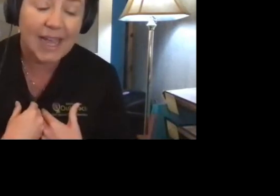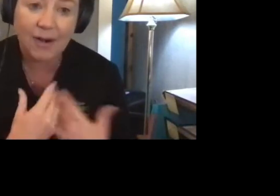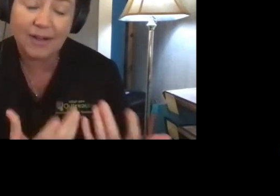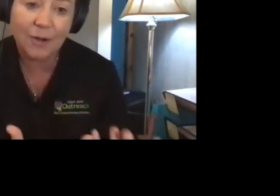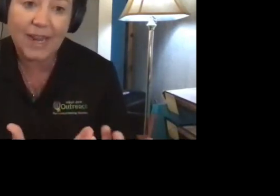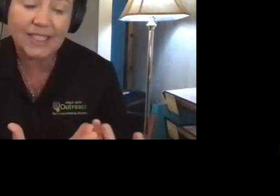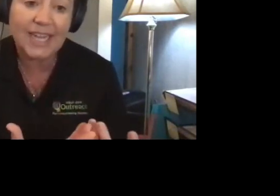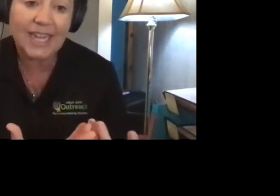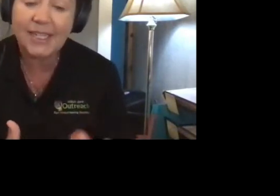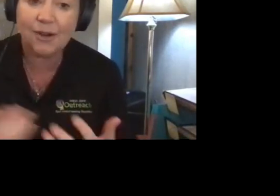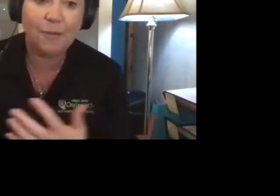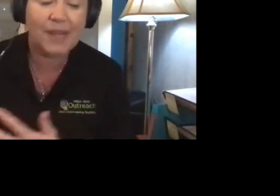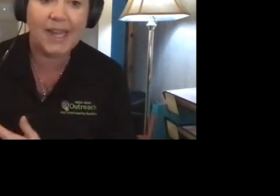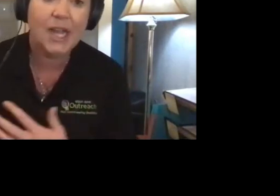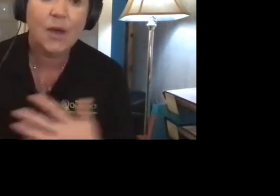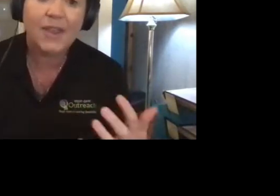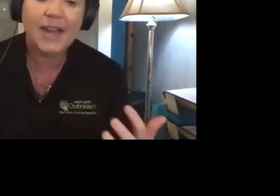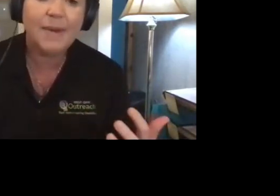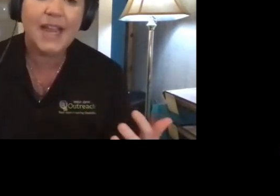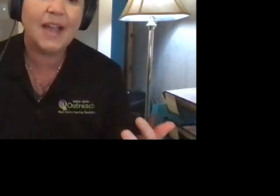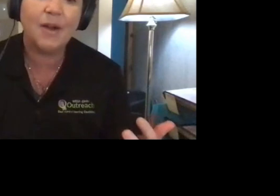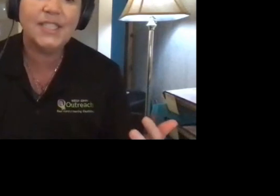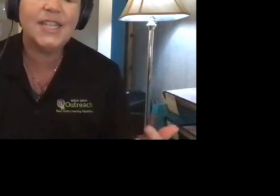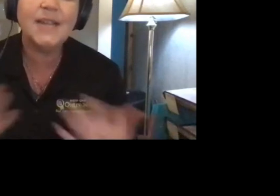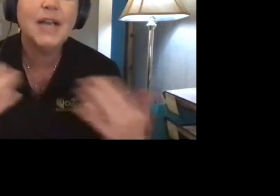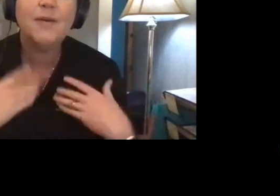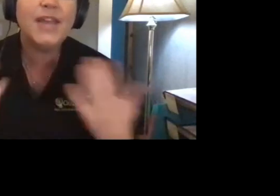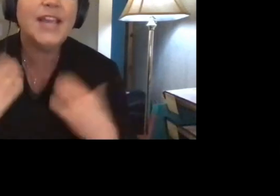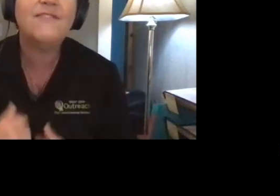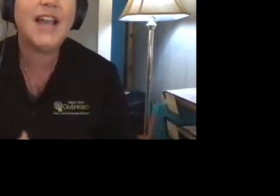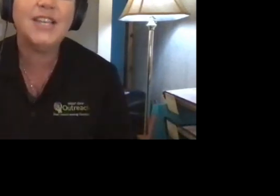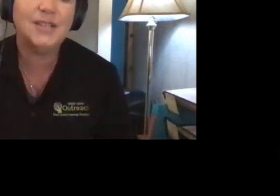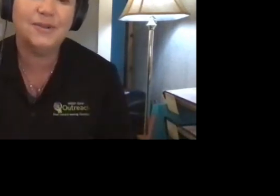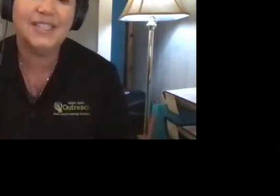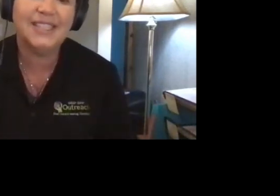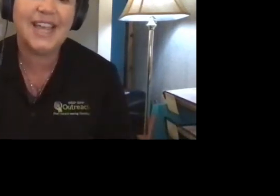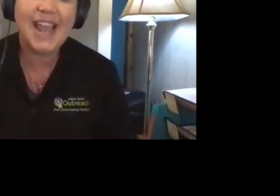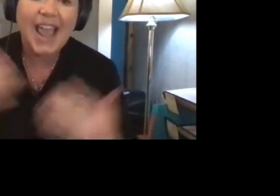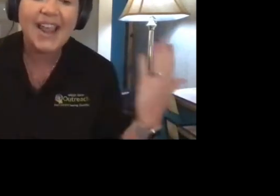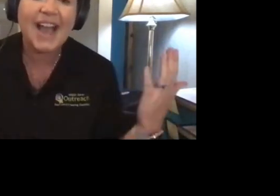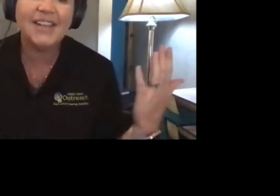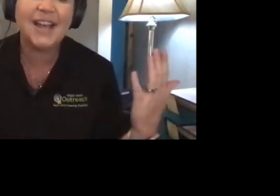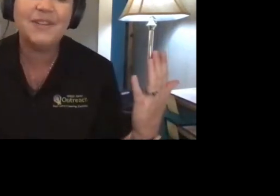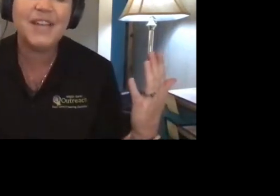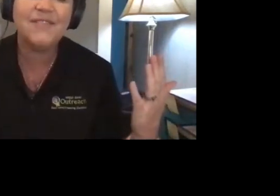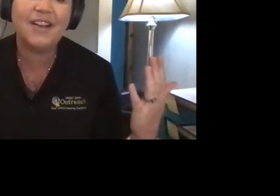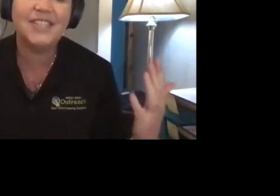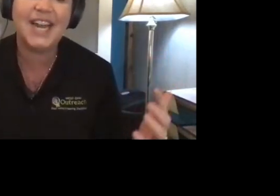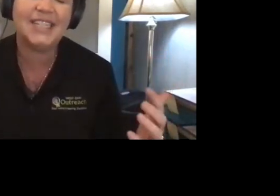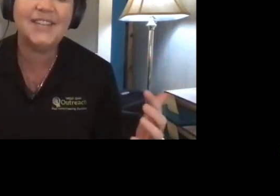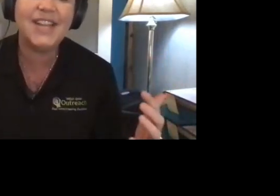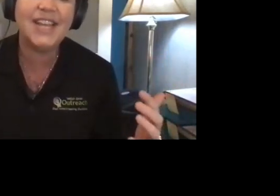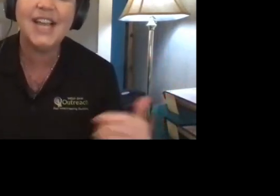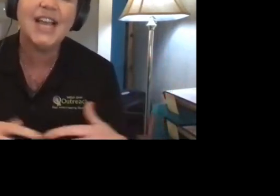me or co-plan with Stacy or co-plan with anybody on the outreach team, we invite you to say, hey, I'd love to be involved